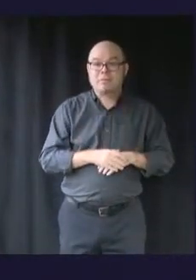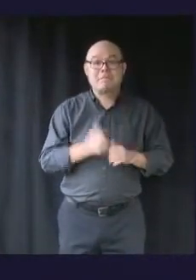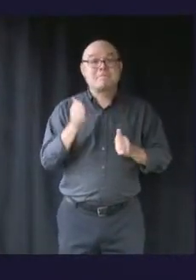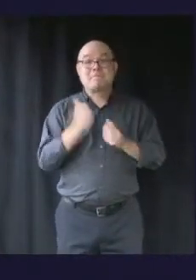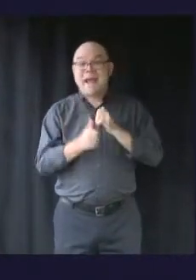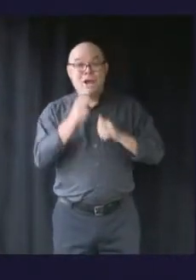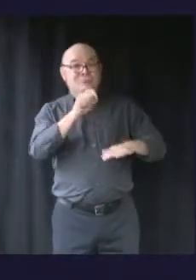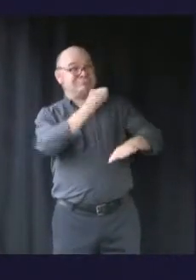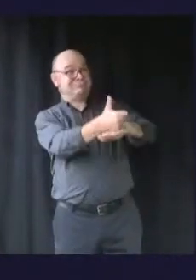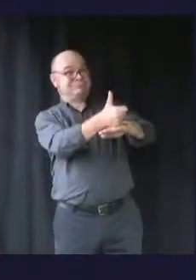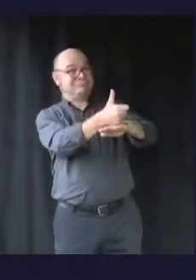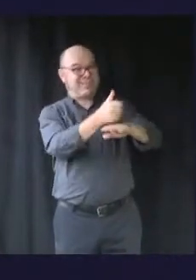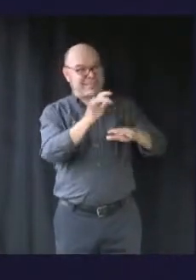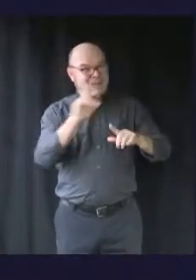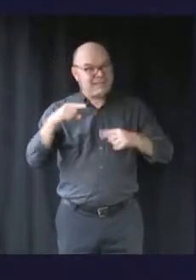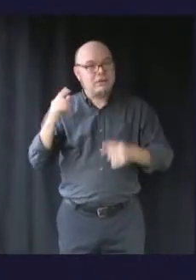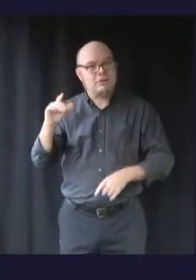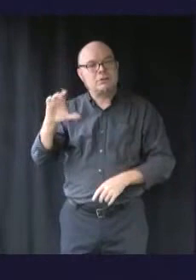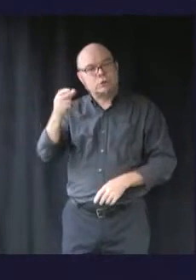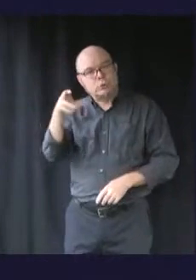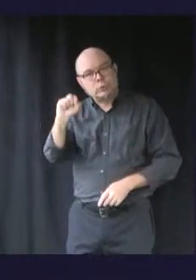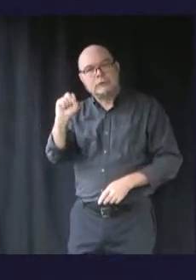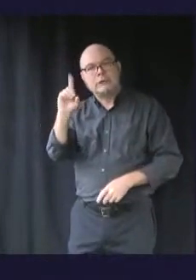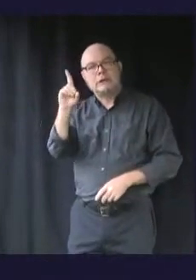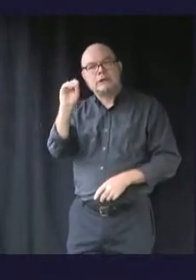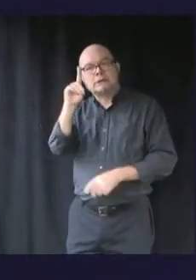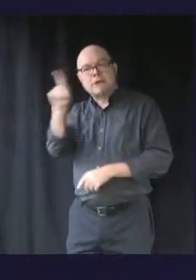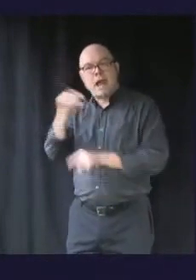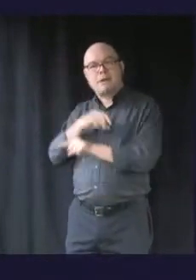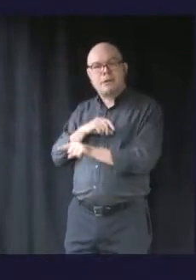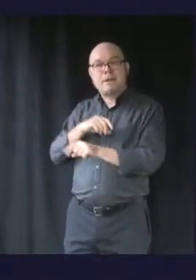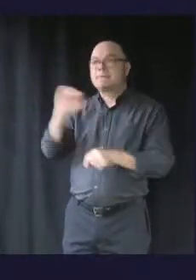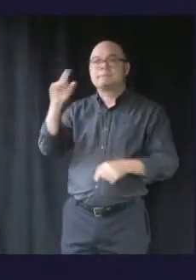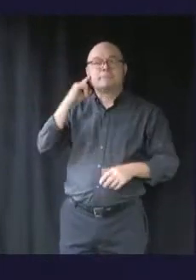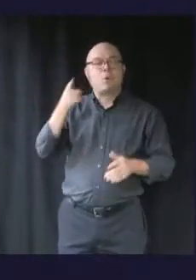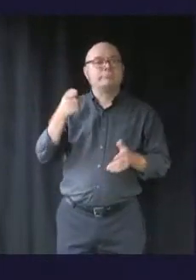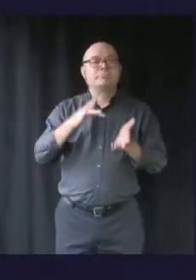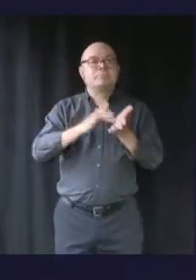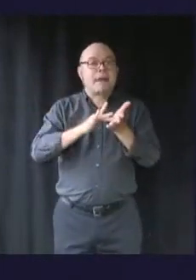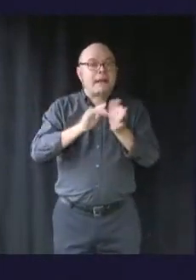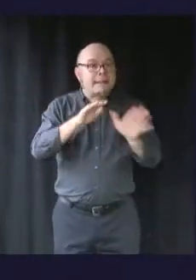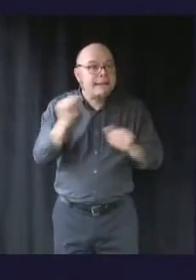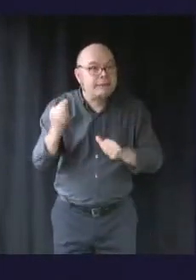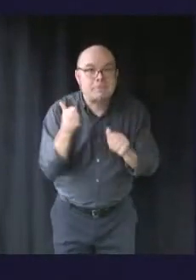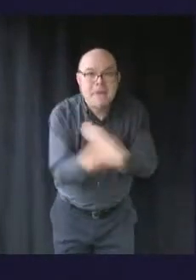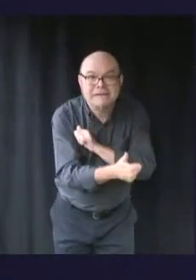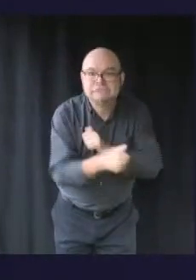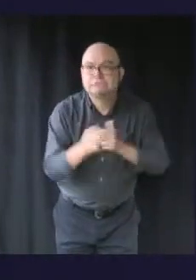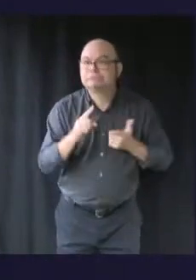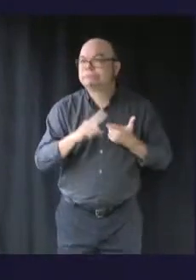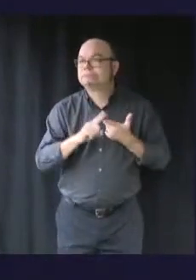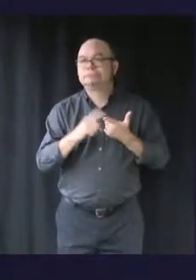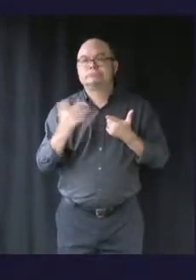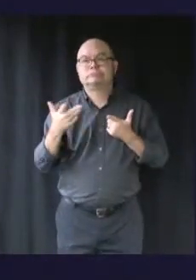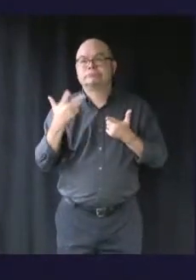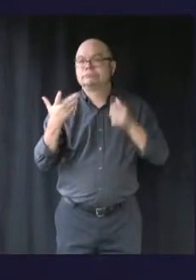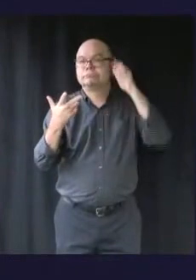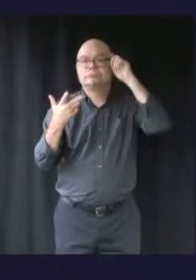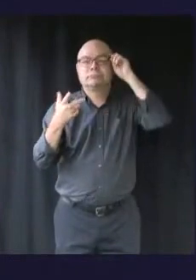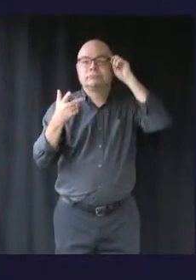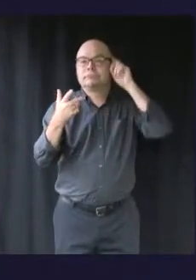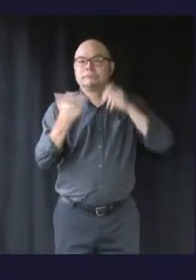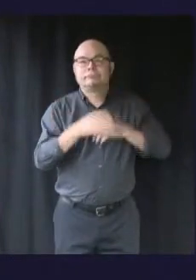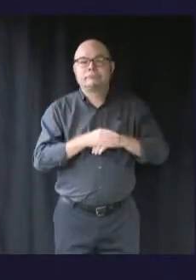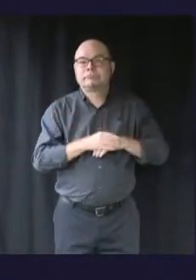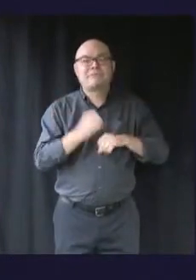Chris rallied against policies that militarized our relationships in Latin America and argued, instead, recognize and invest in the people